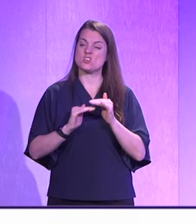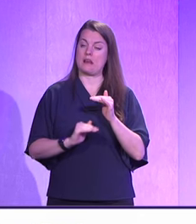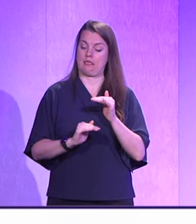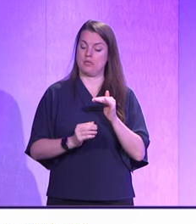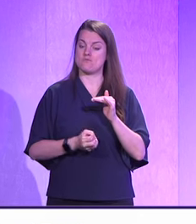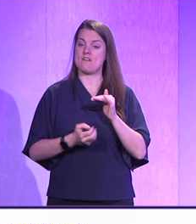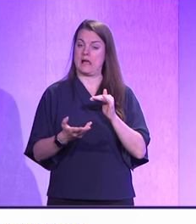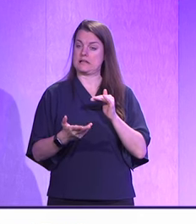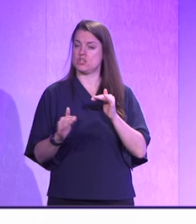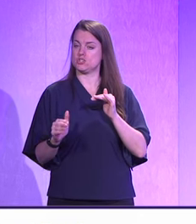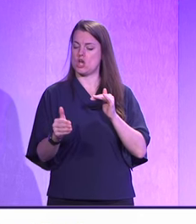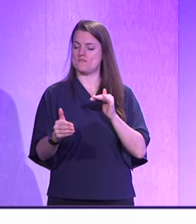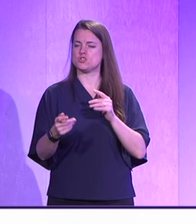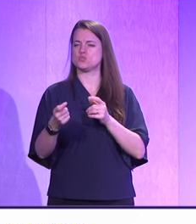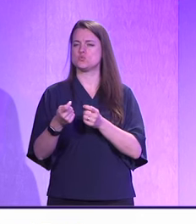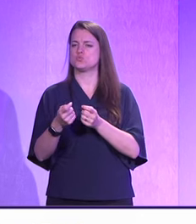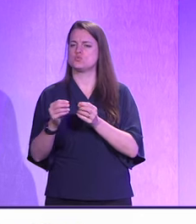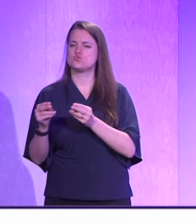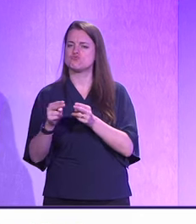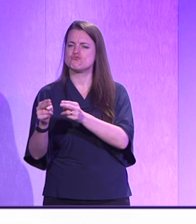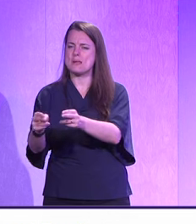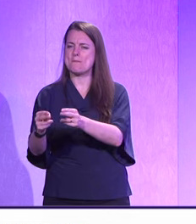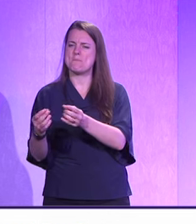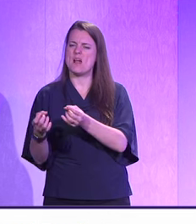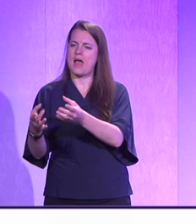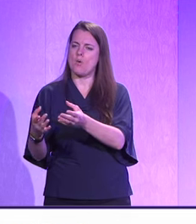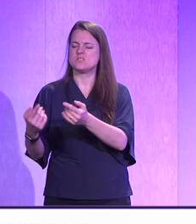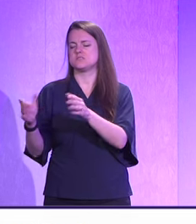services out to the Stream Alliance teams, as we call them now,